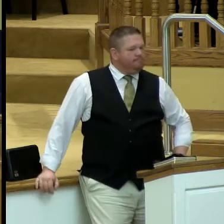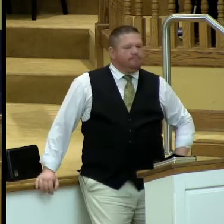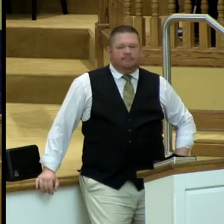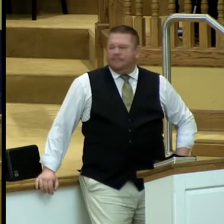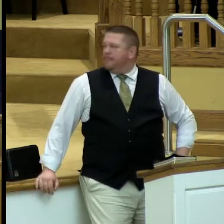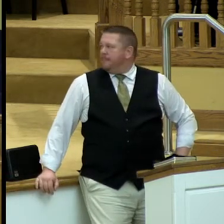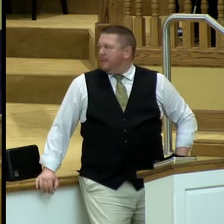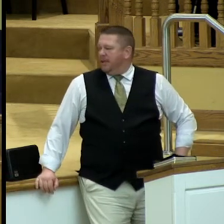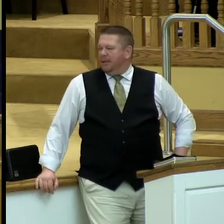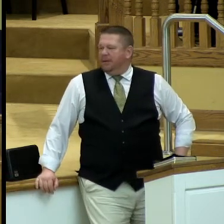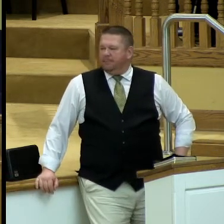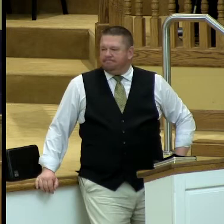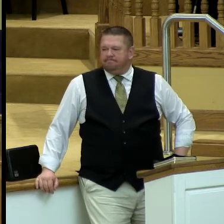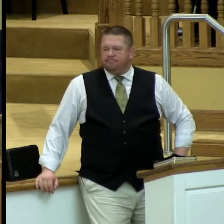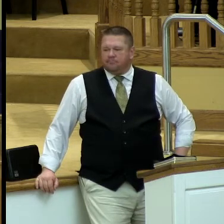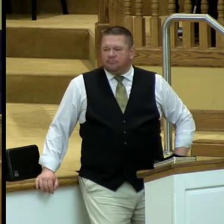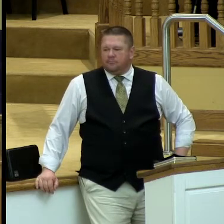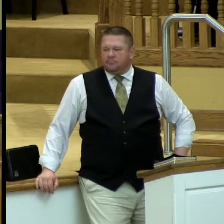Solved.